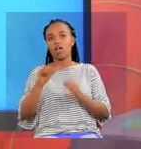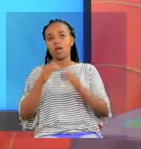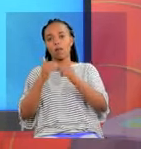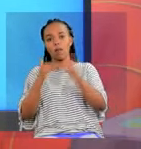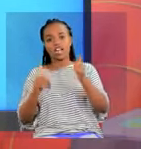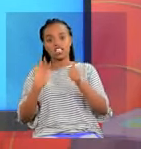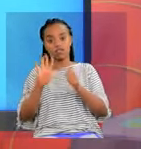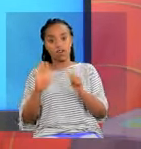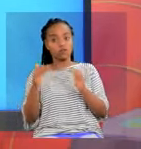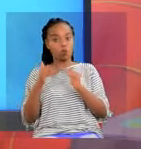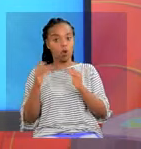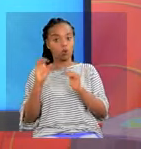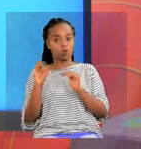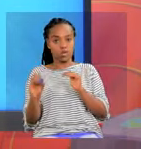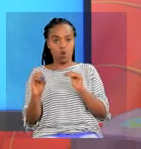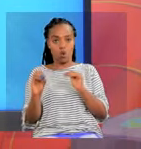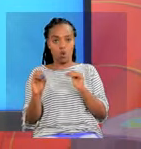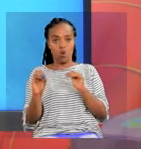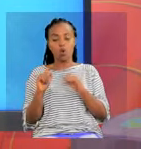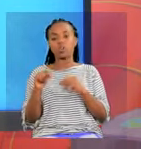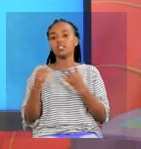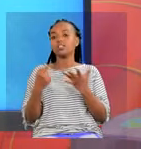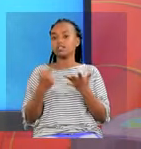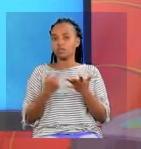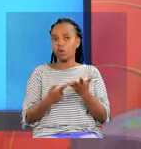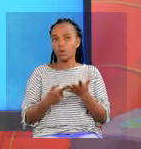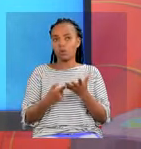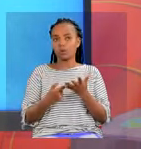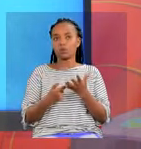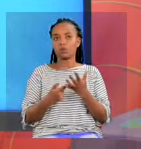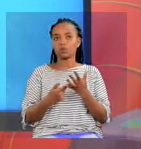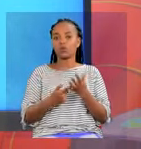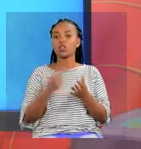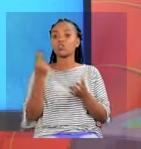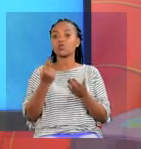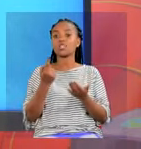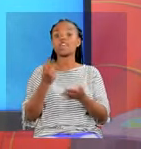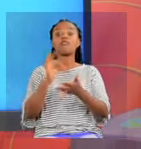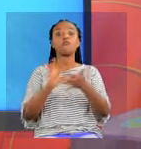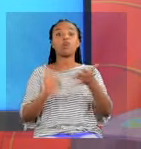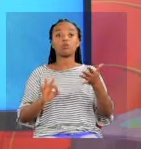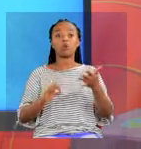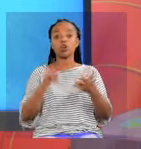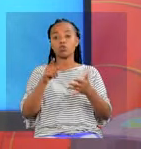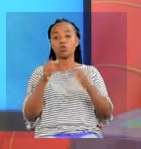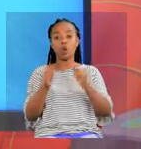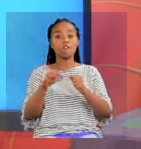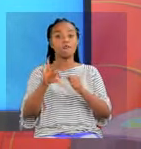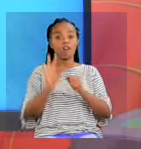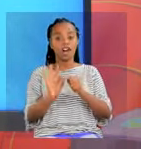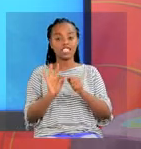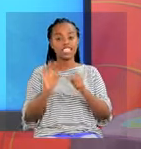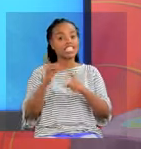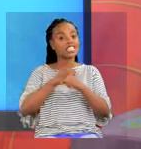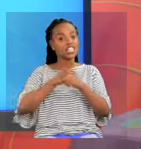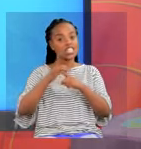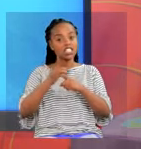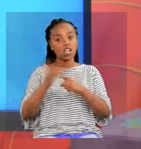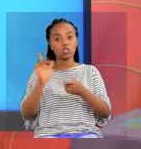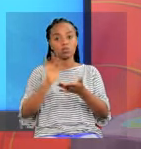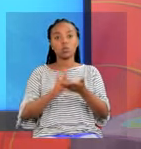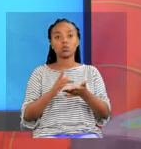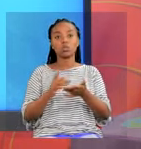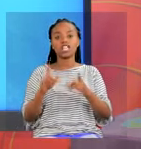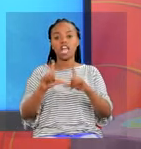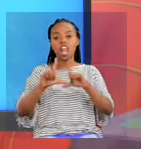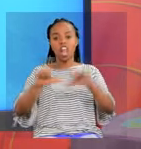is equals to 0. So using the formula you can find the distance between this line